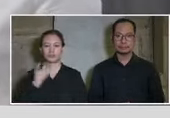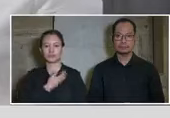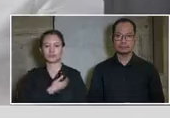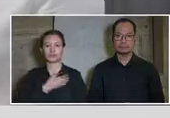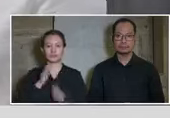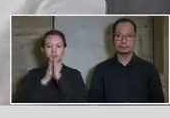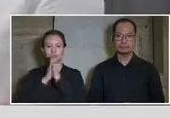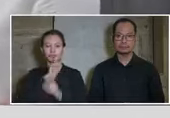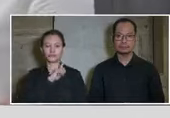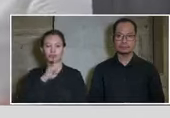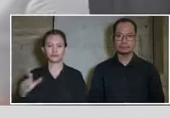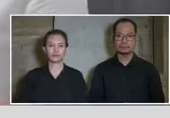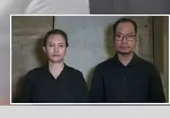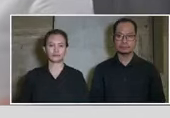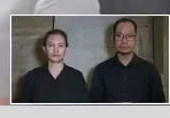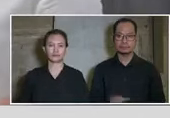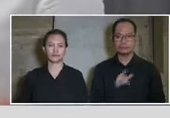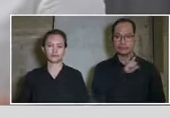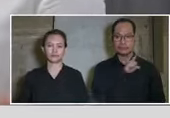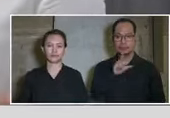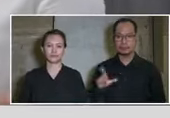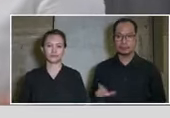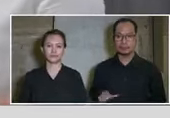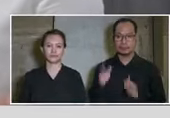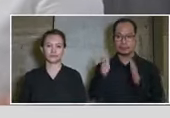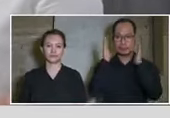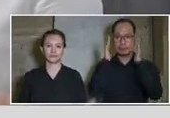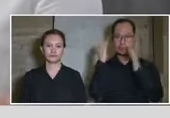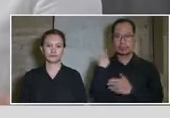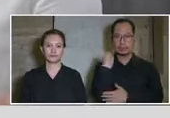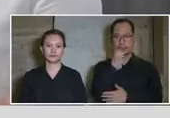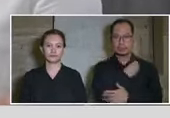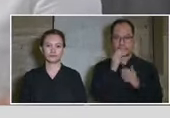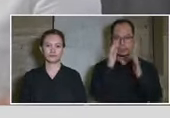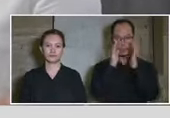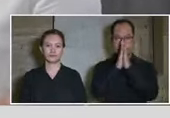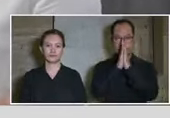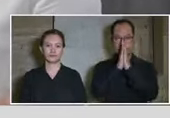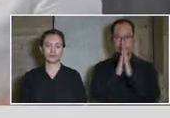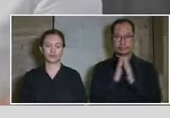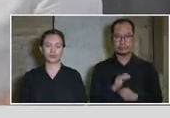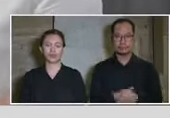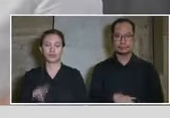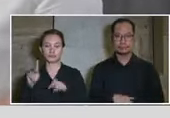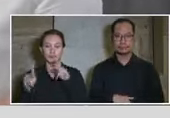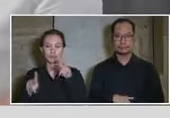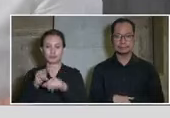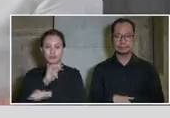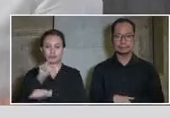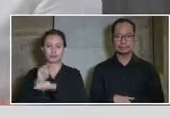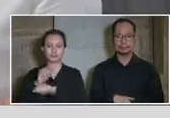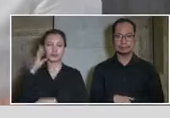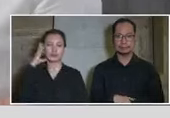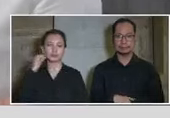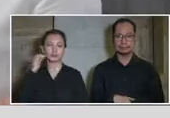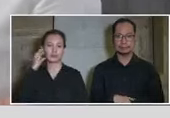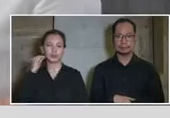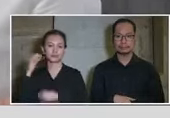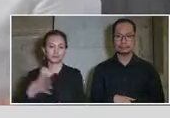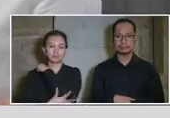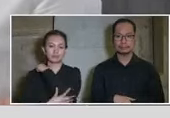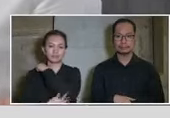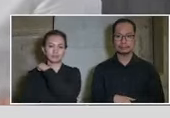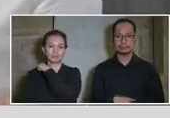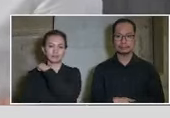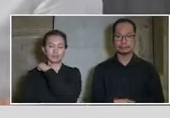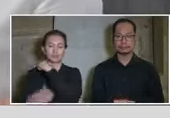pray to the Lord. Lord, hear our prayer. That people in nations afflicted by poverty